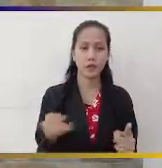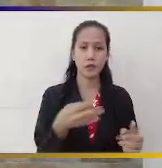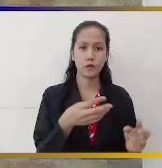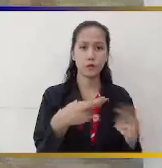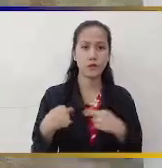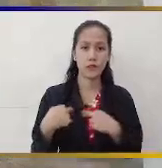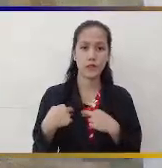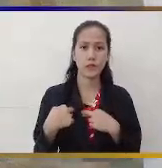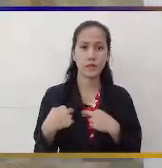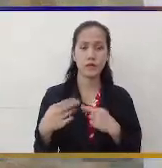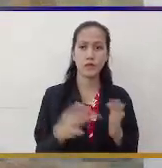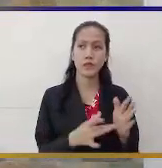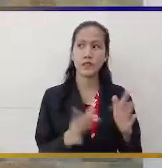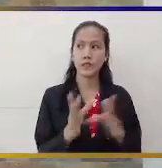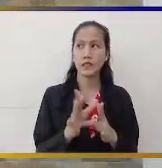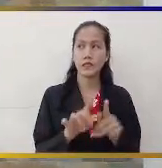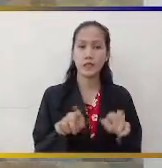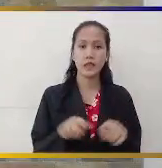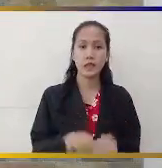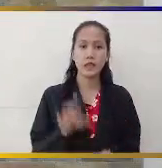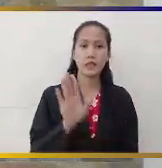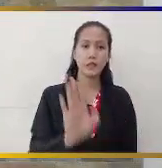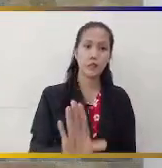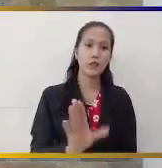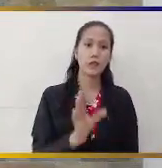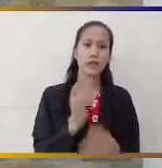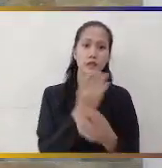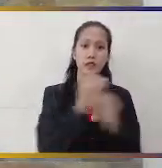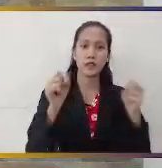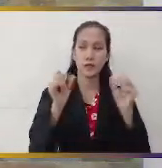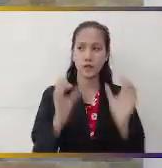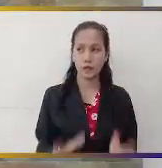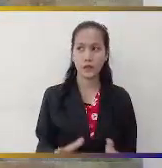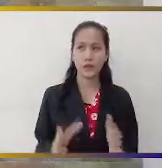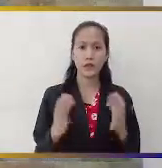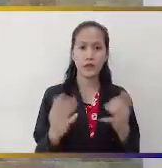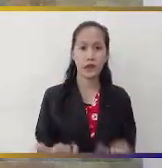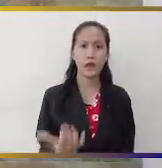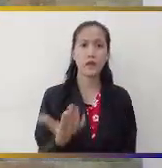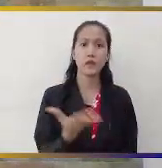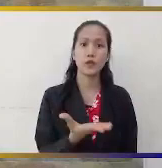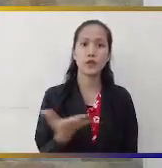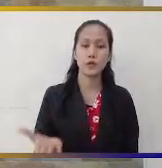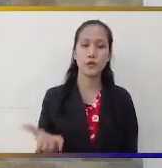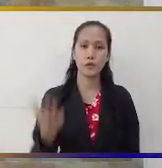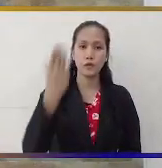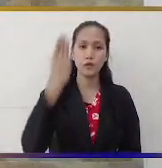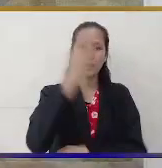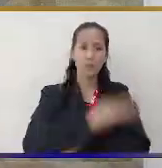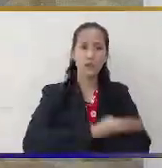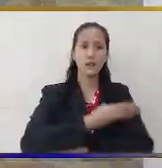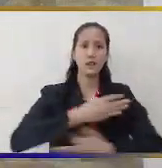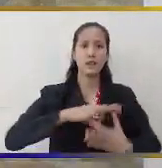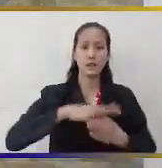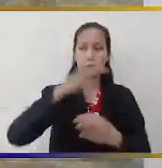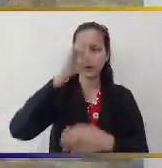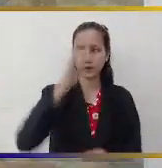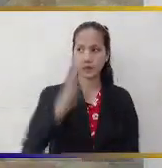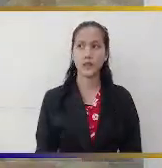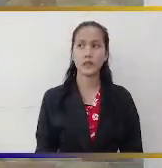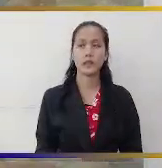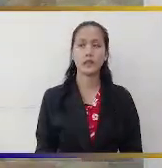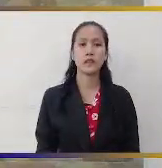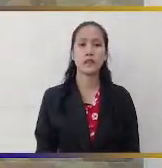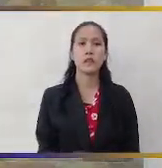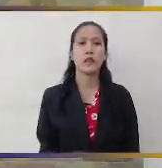Christ as your Savior, now you're a child of God. Before that, no matter how good you